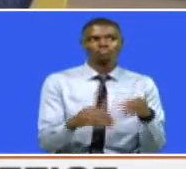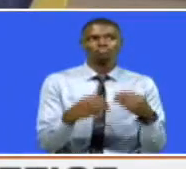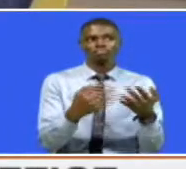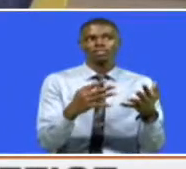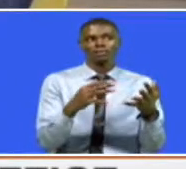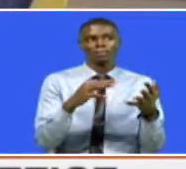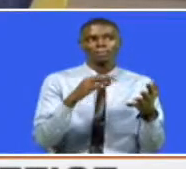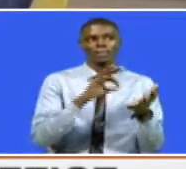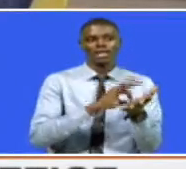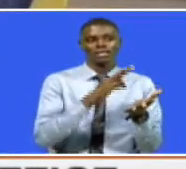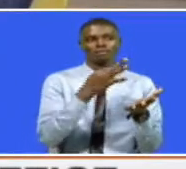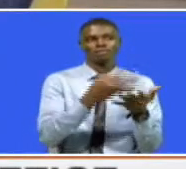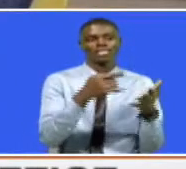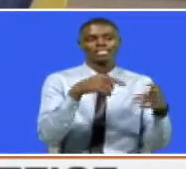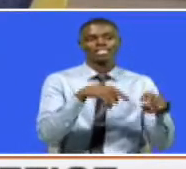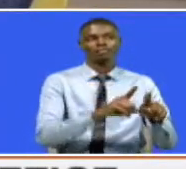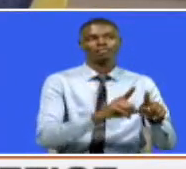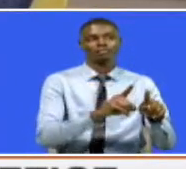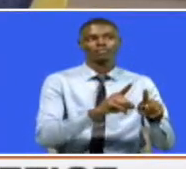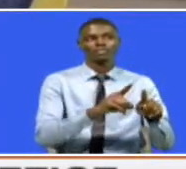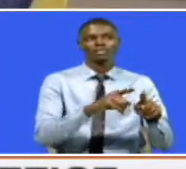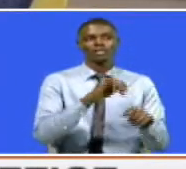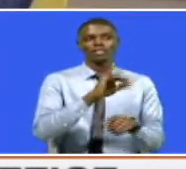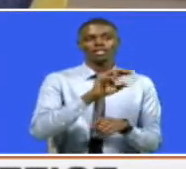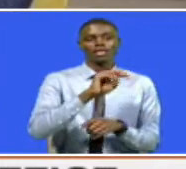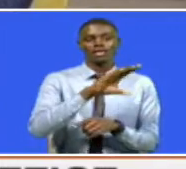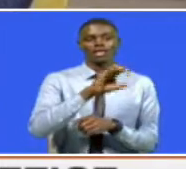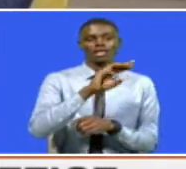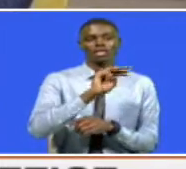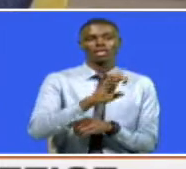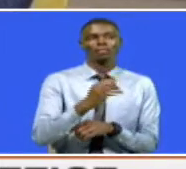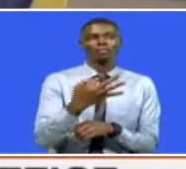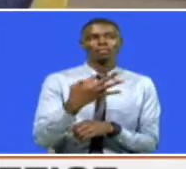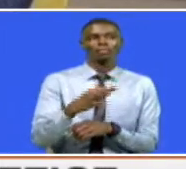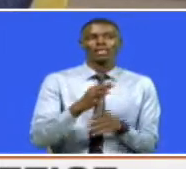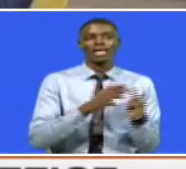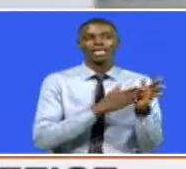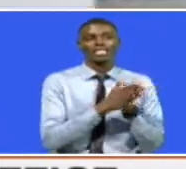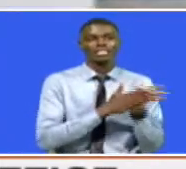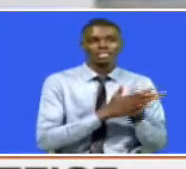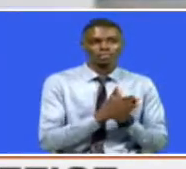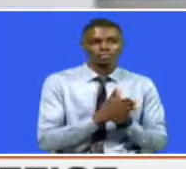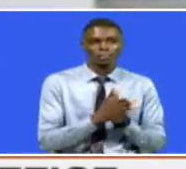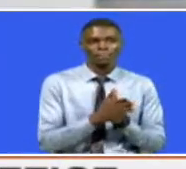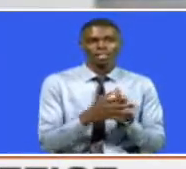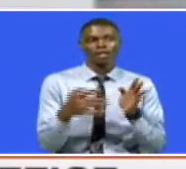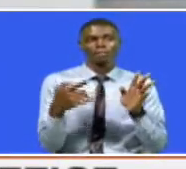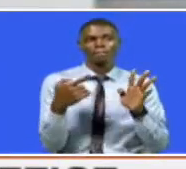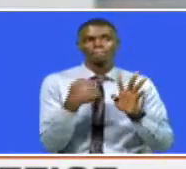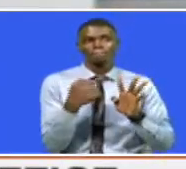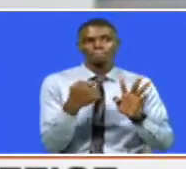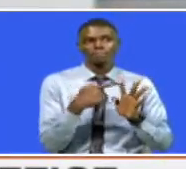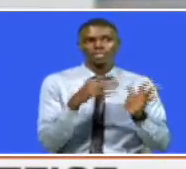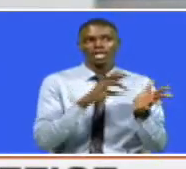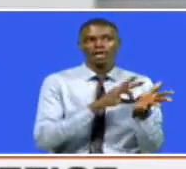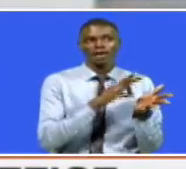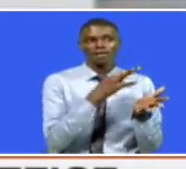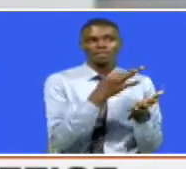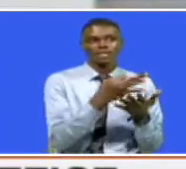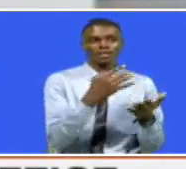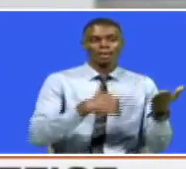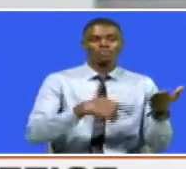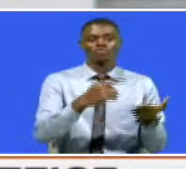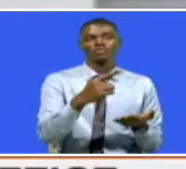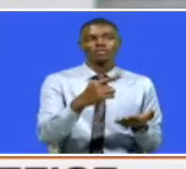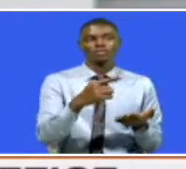fund itself, either yeah. by income from business and interest. Yeah. Four is funds that have been